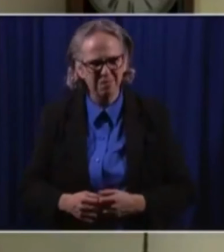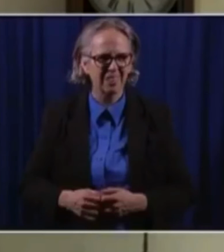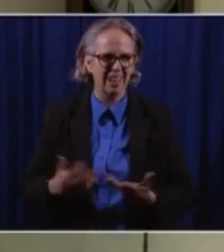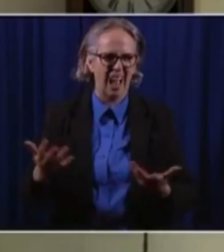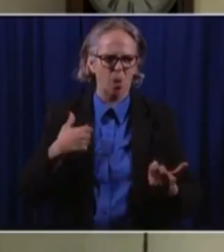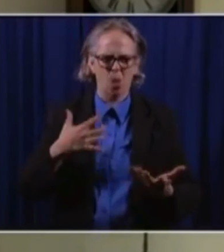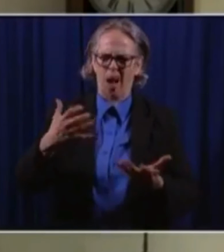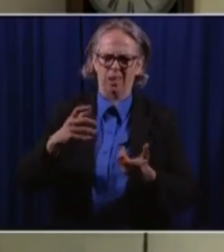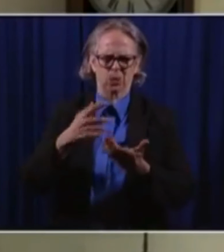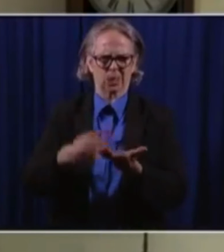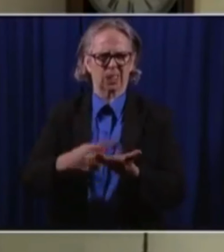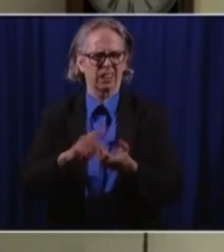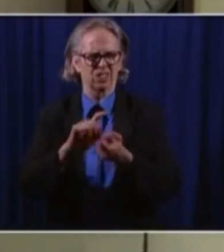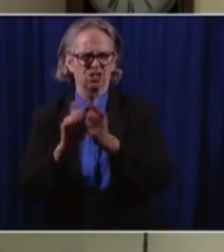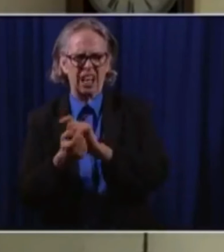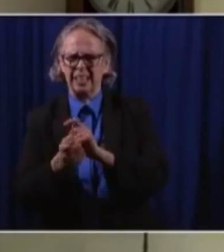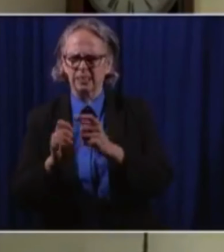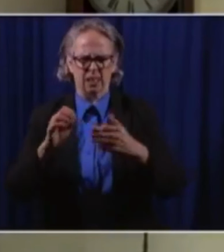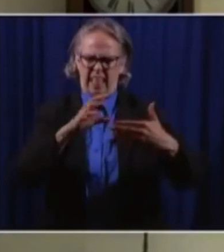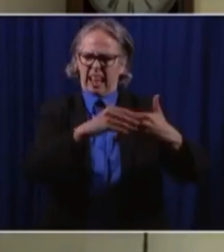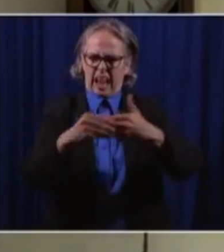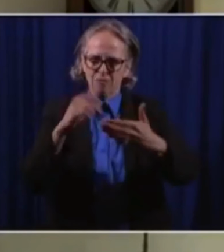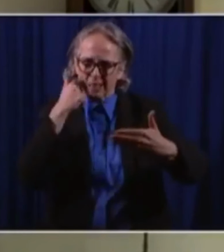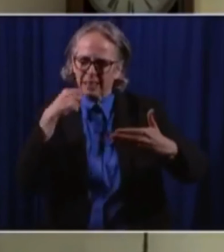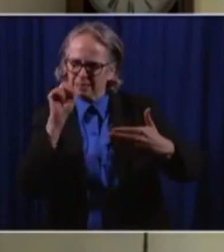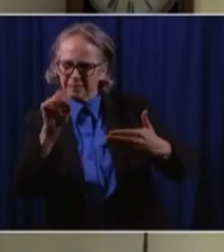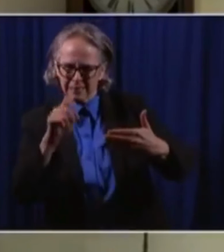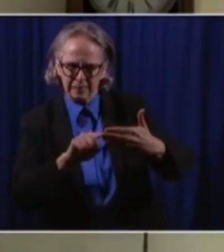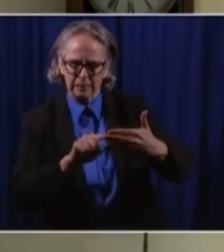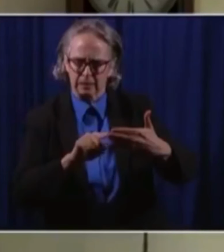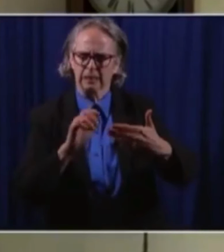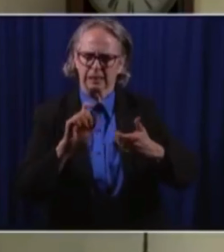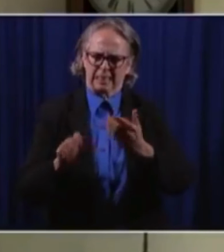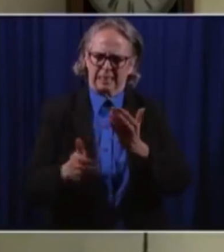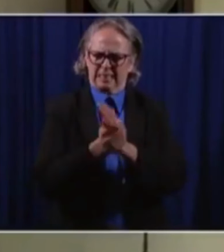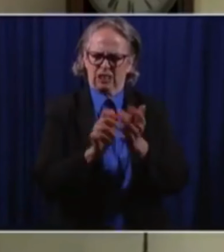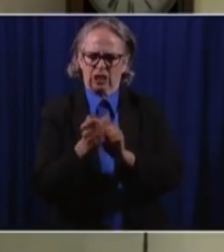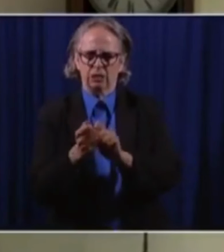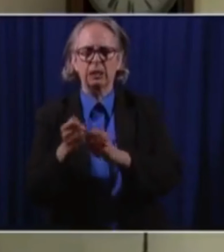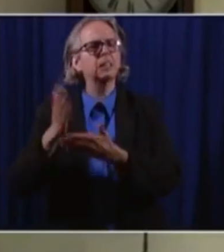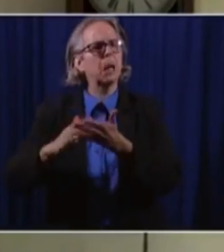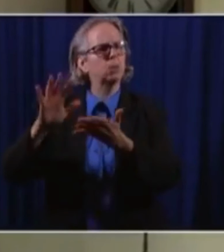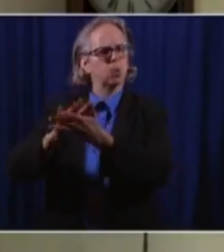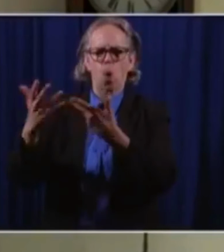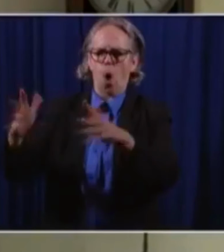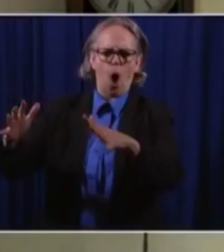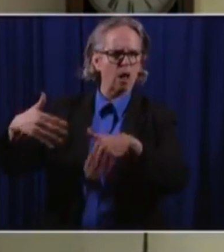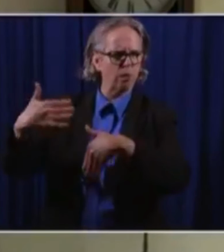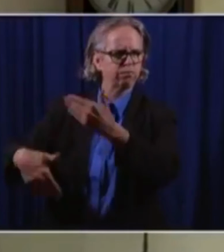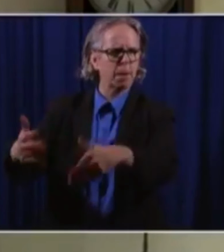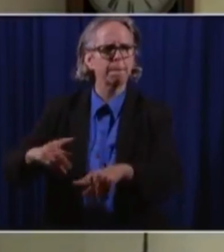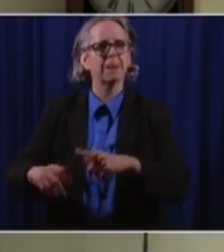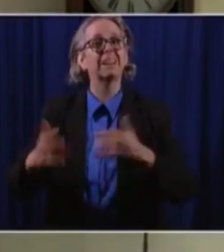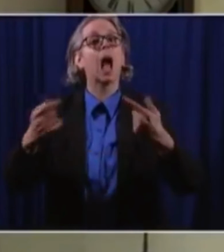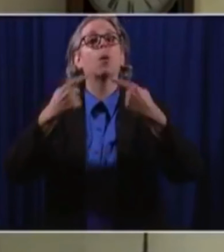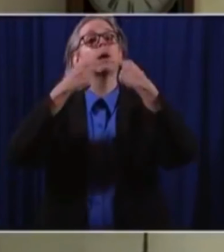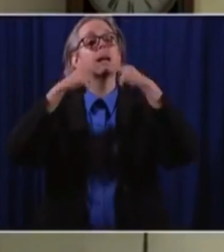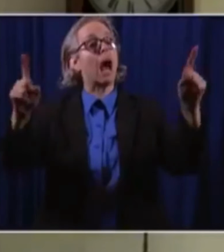is. While some schools are already doing this, today we're announcing a recommendation that all our